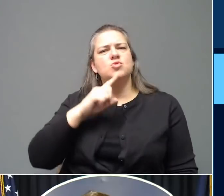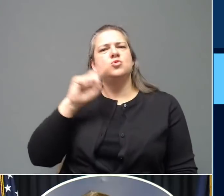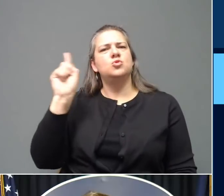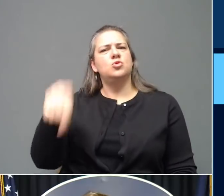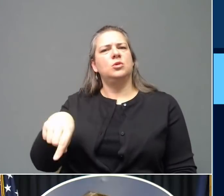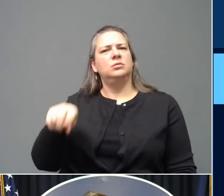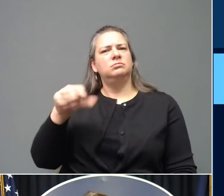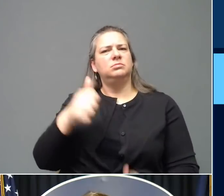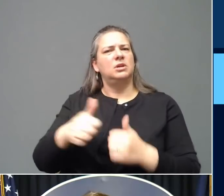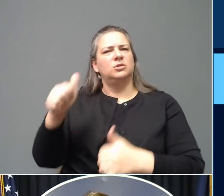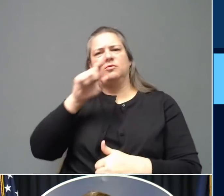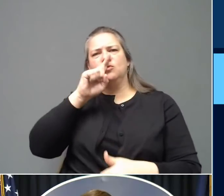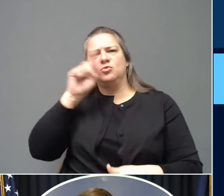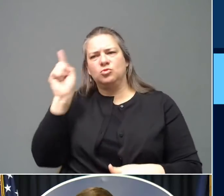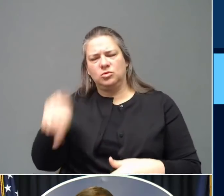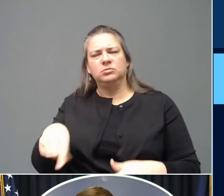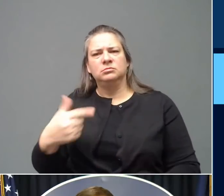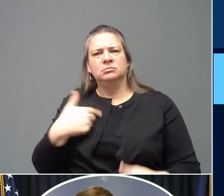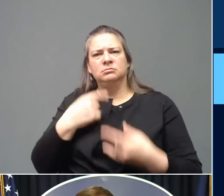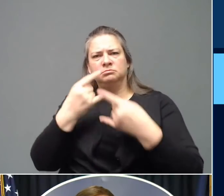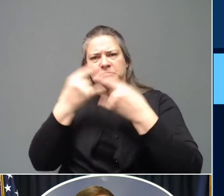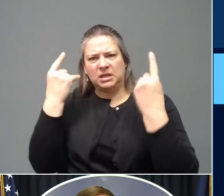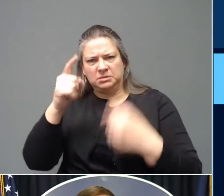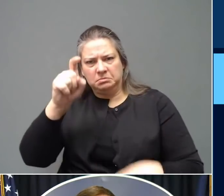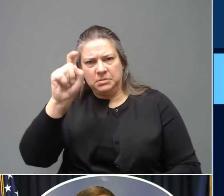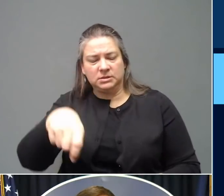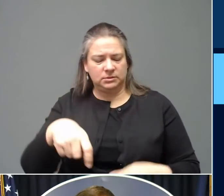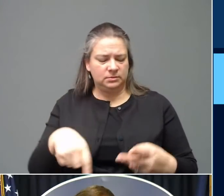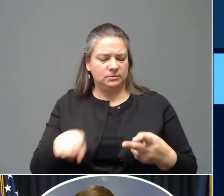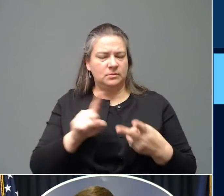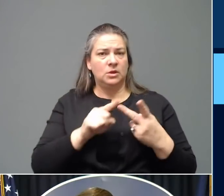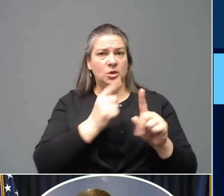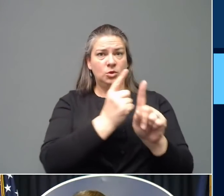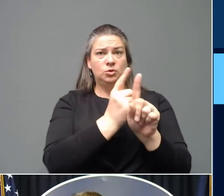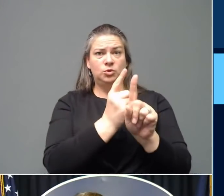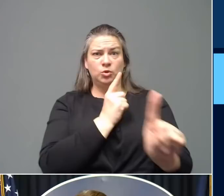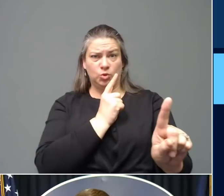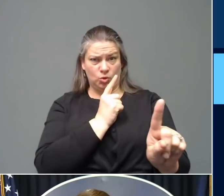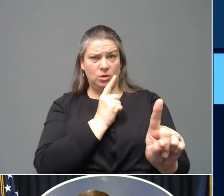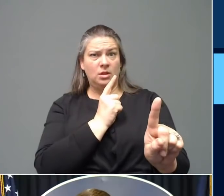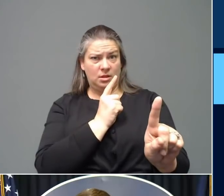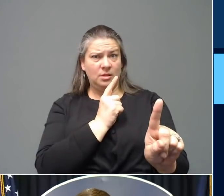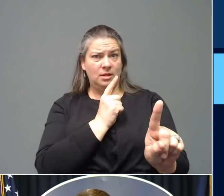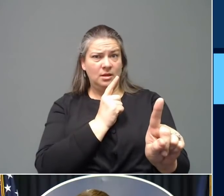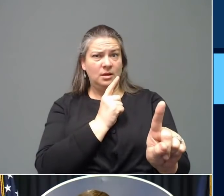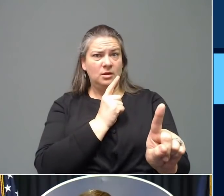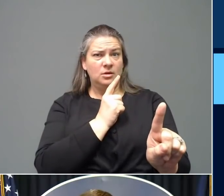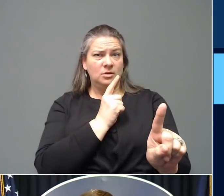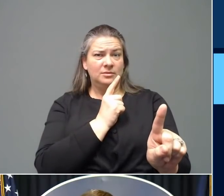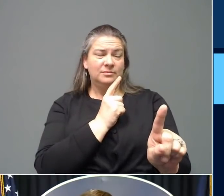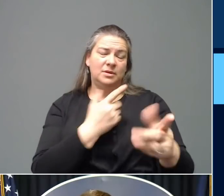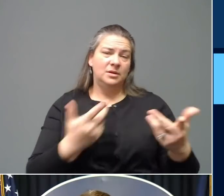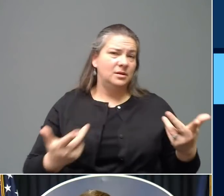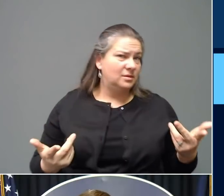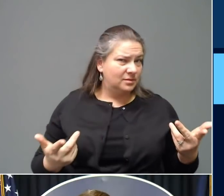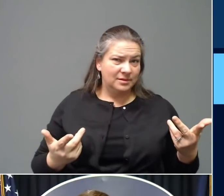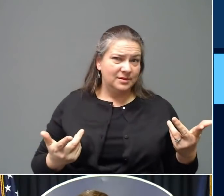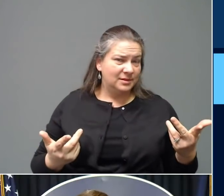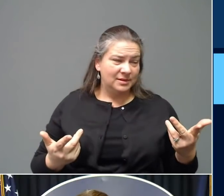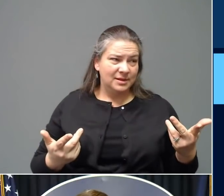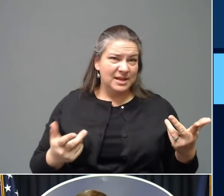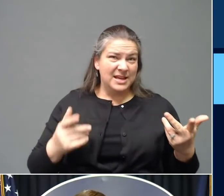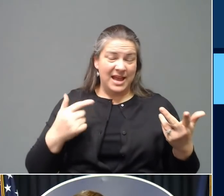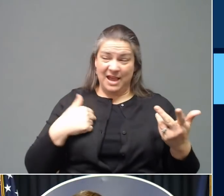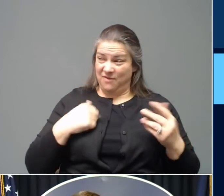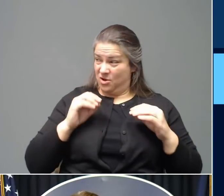social distancing, and without the ability to enforce that, again, we're going to be in a very